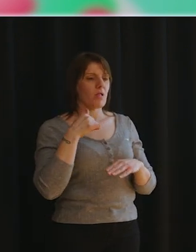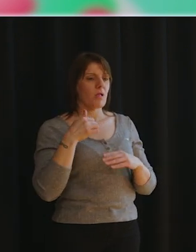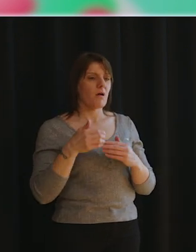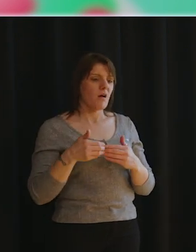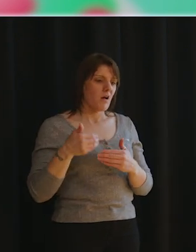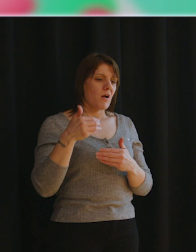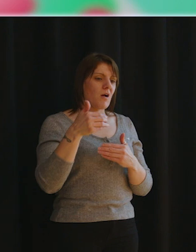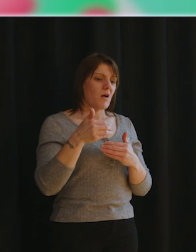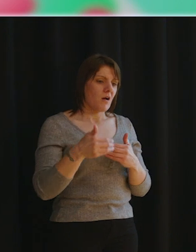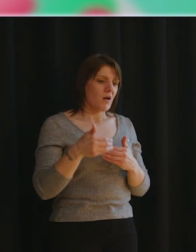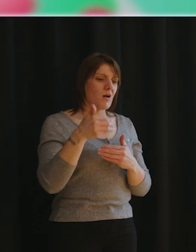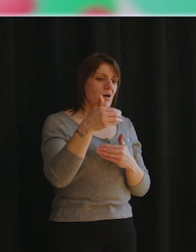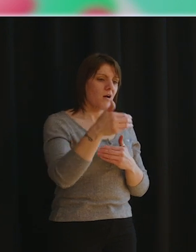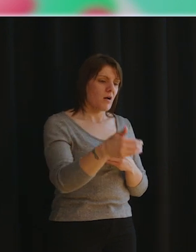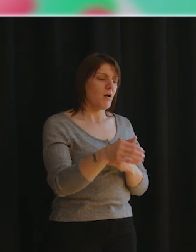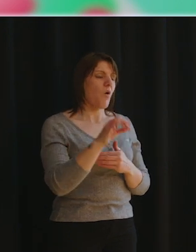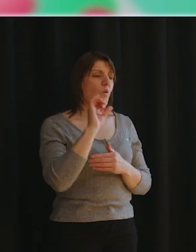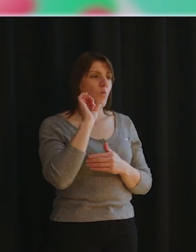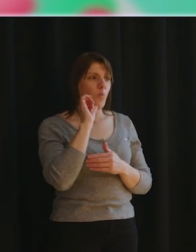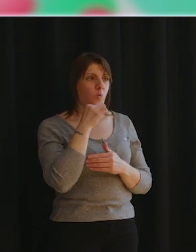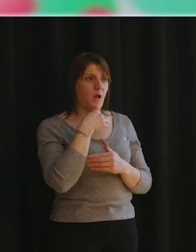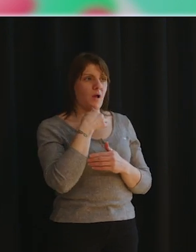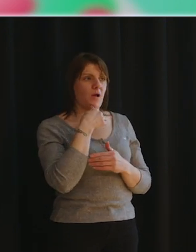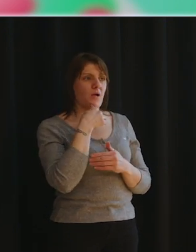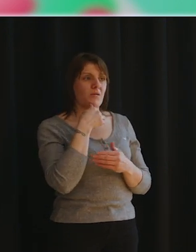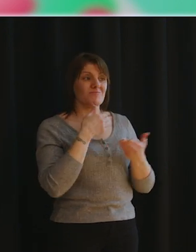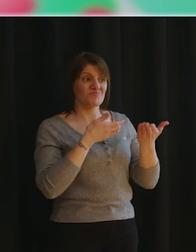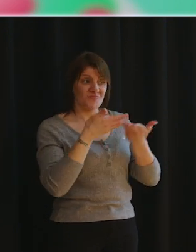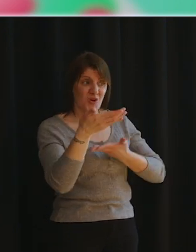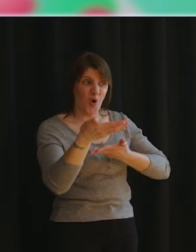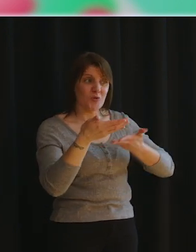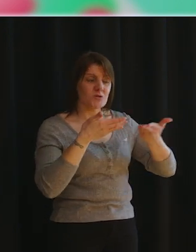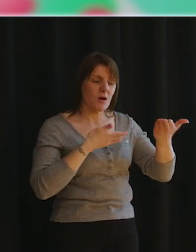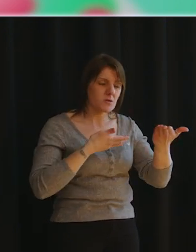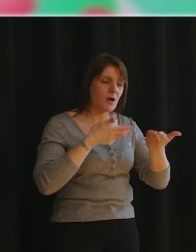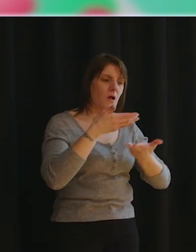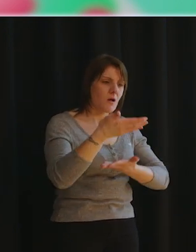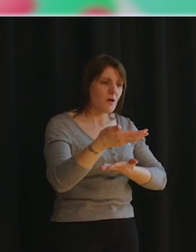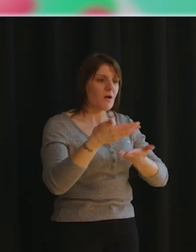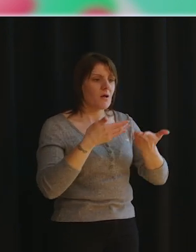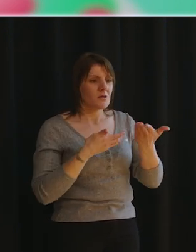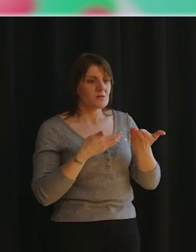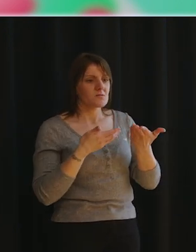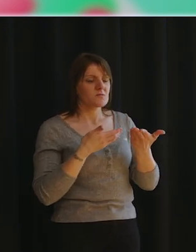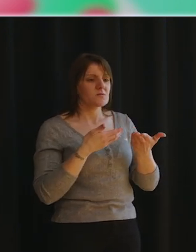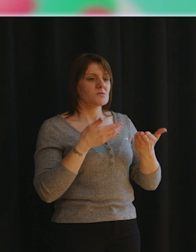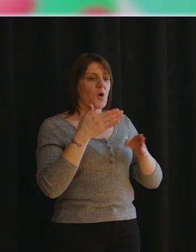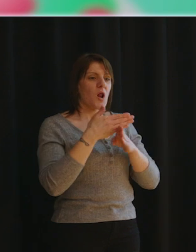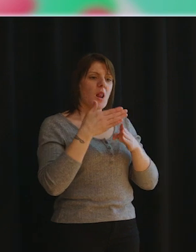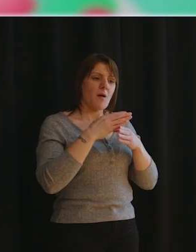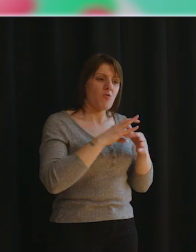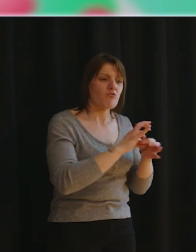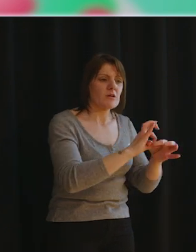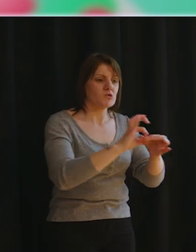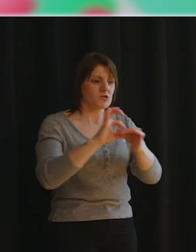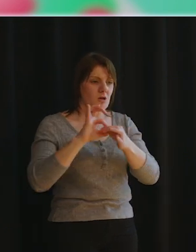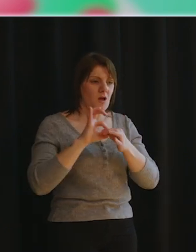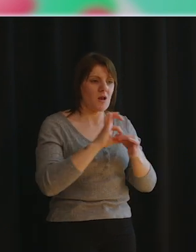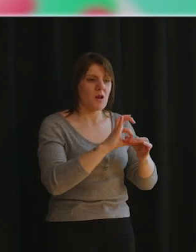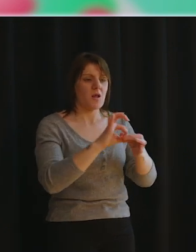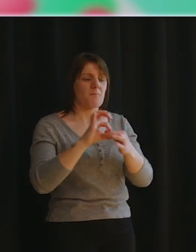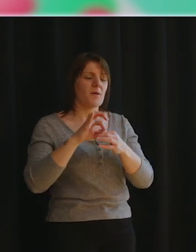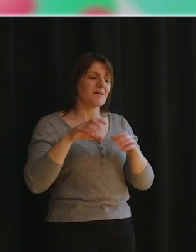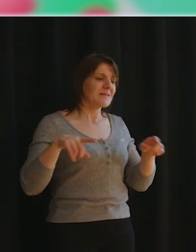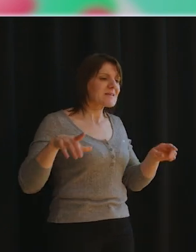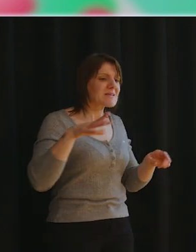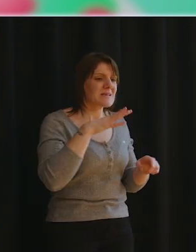might also take negotiation. It might take a lot of collaboration, but it also needs